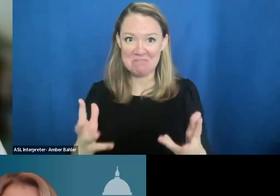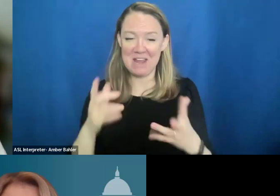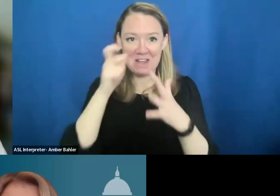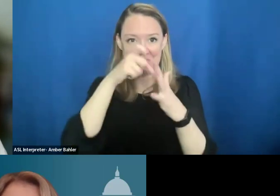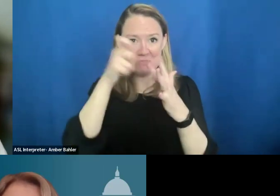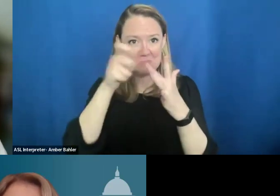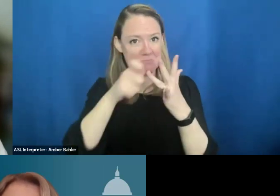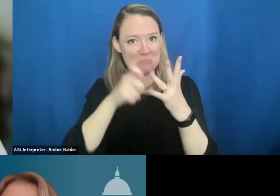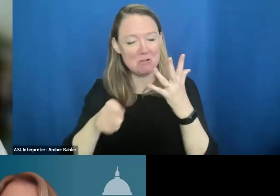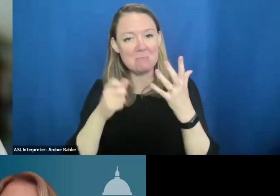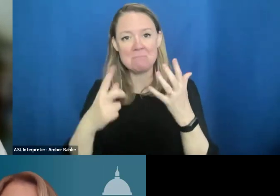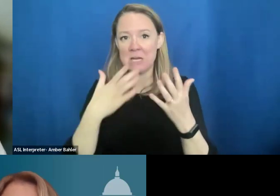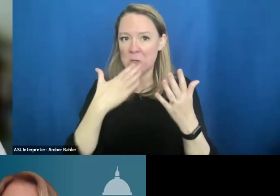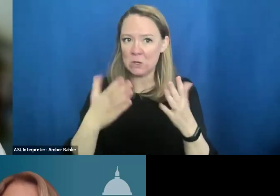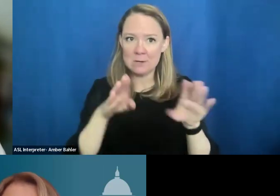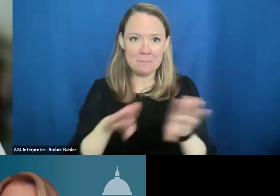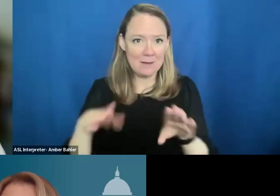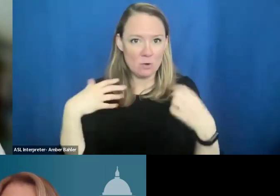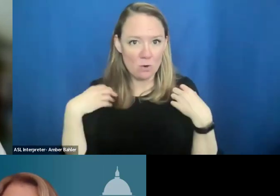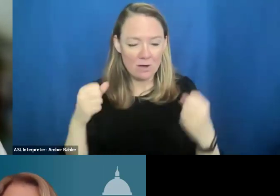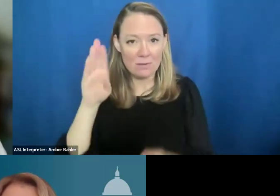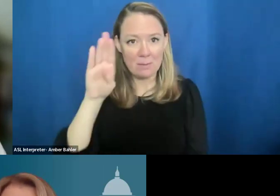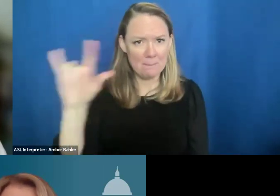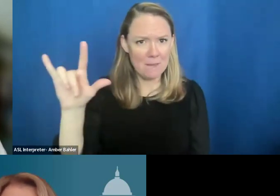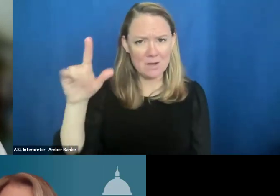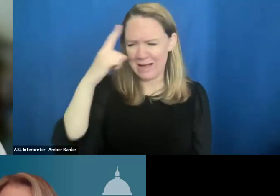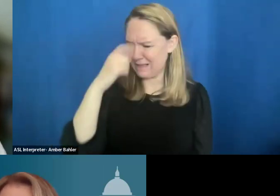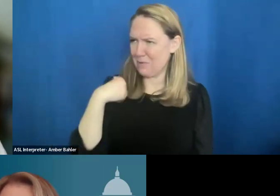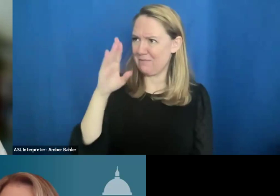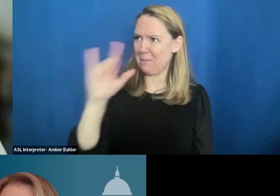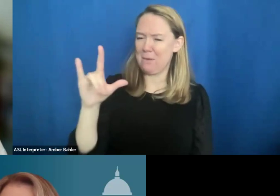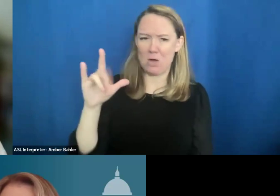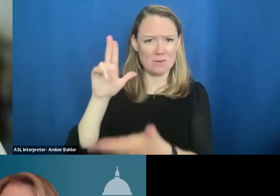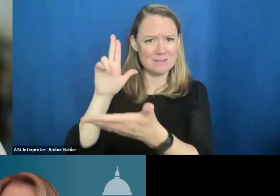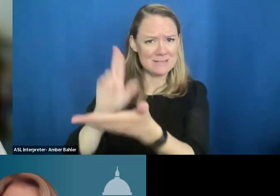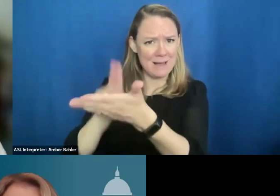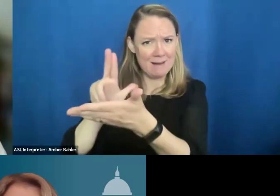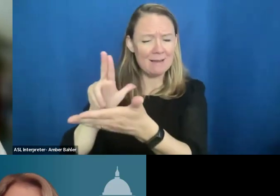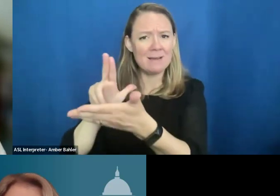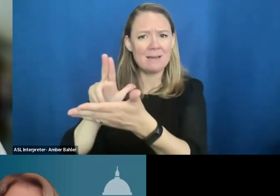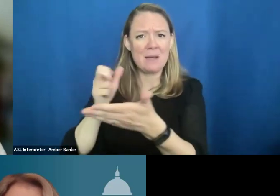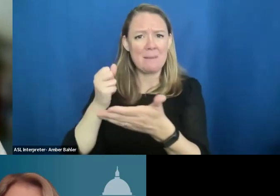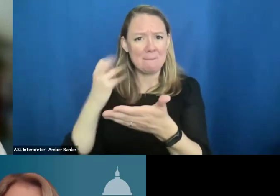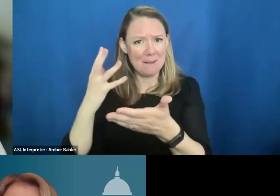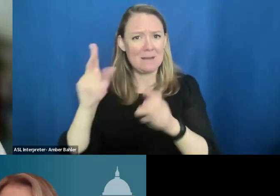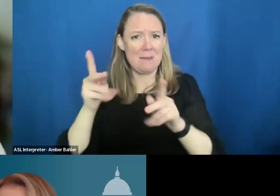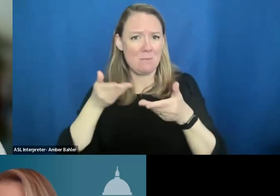health bills. We have a bill signing. I think a lot of folks were invited to Friday at the University of Washington.